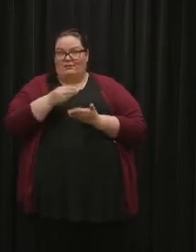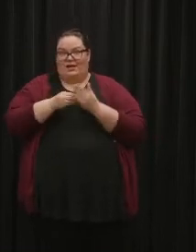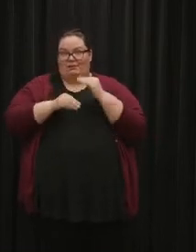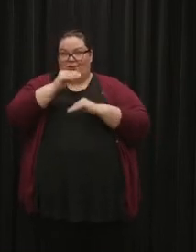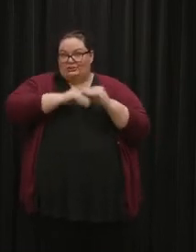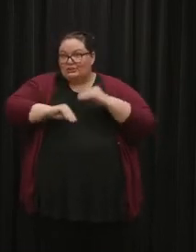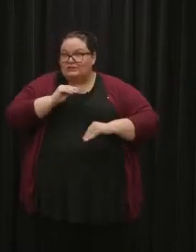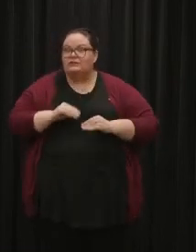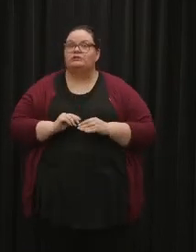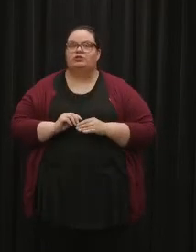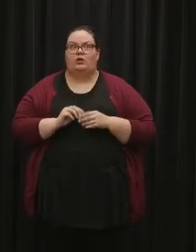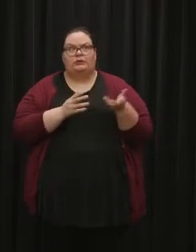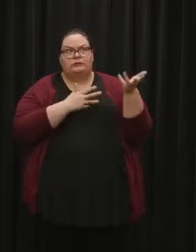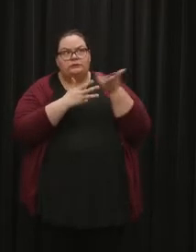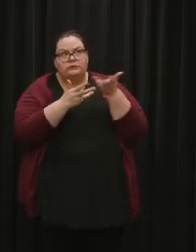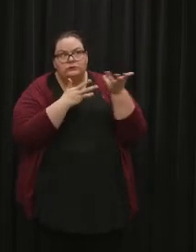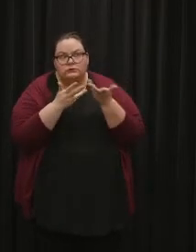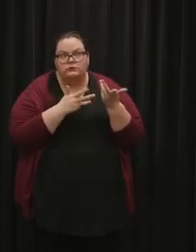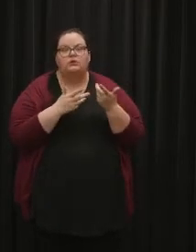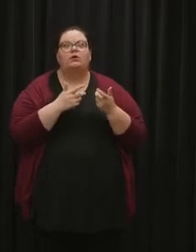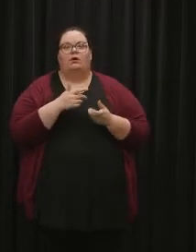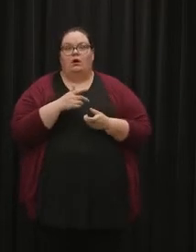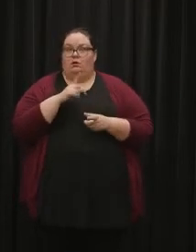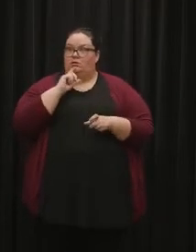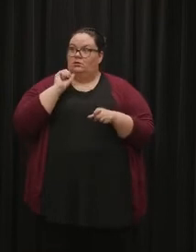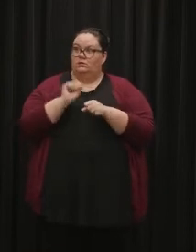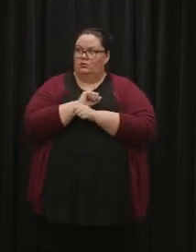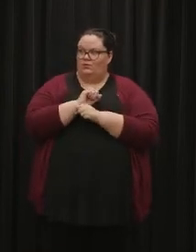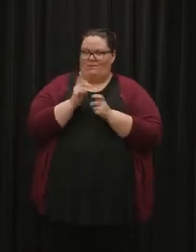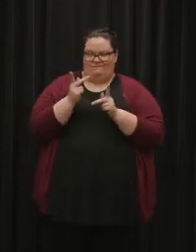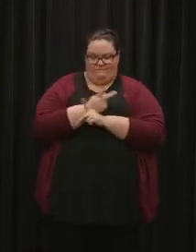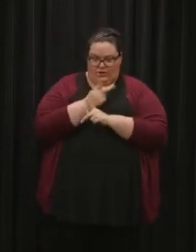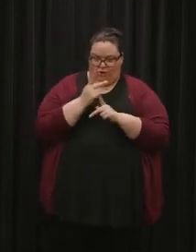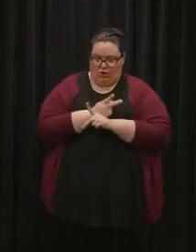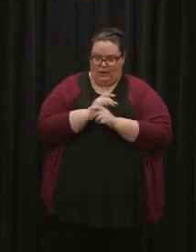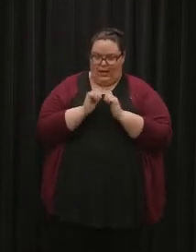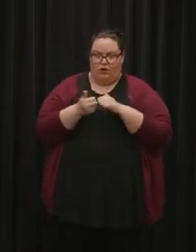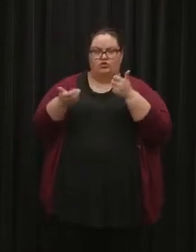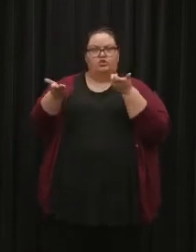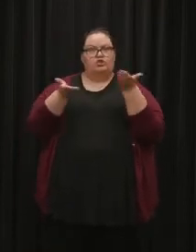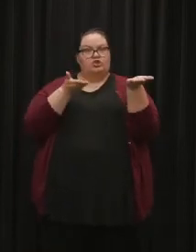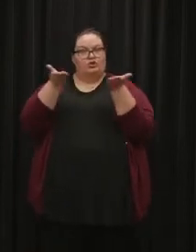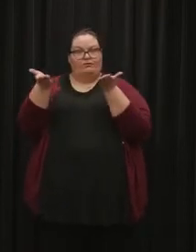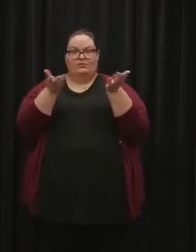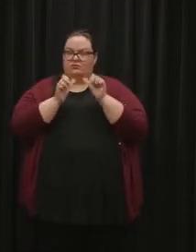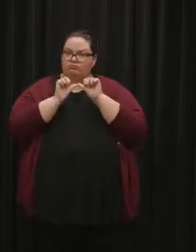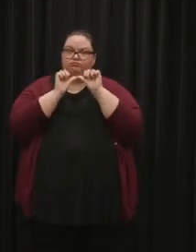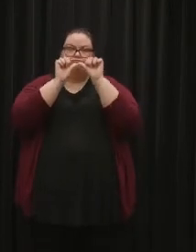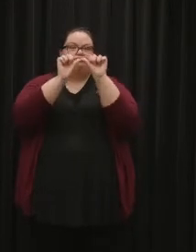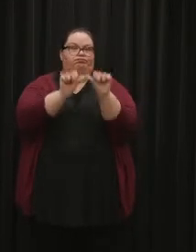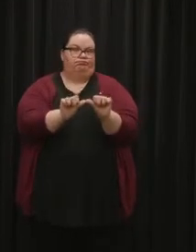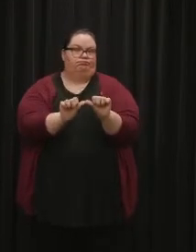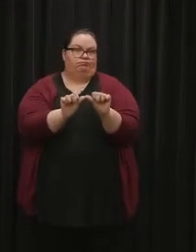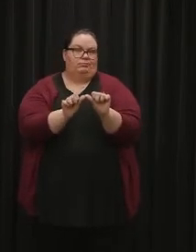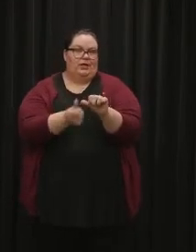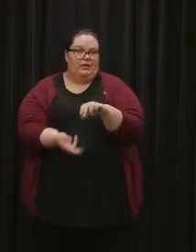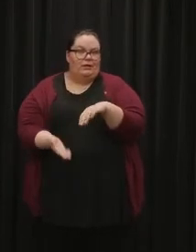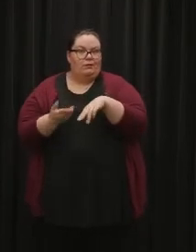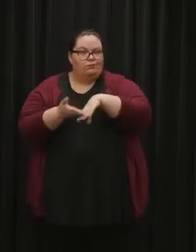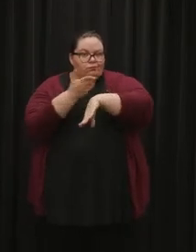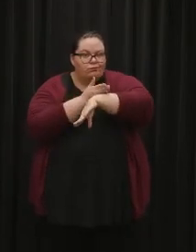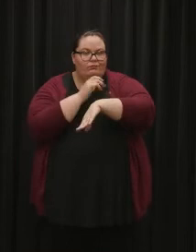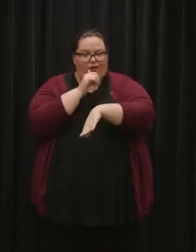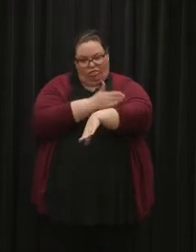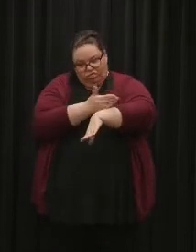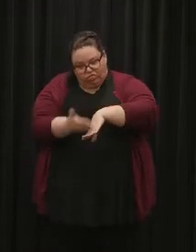the negotiation process, is the reality that we must find a way to ensure that our services are continued to be enhanced, not